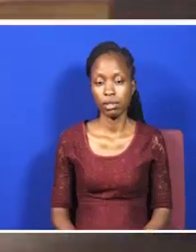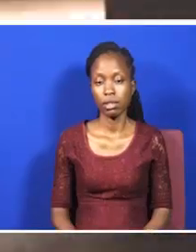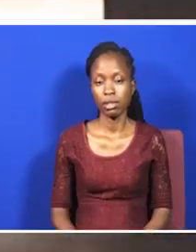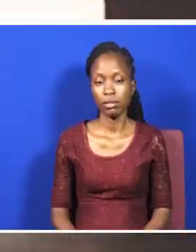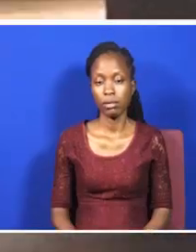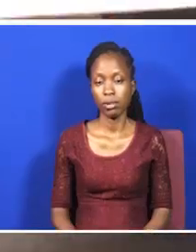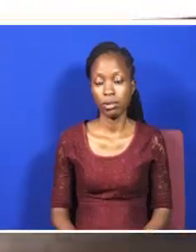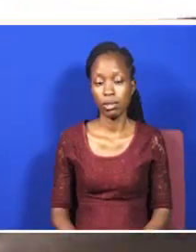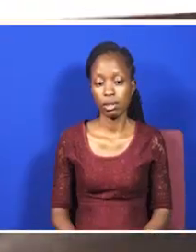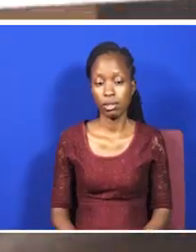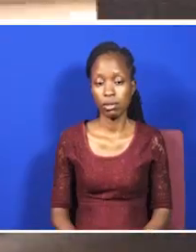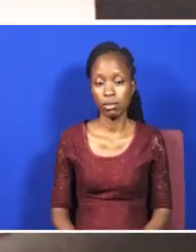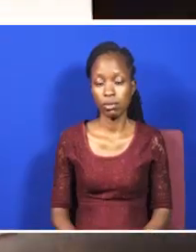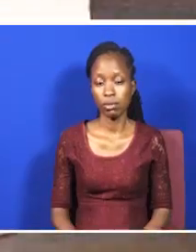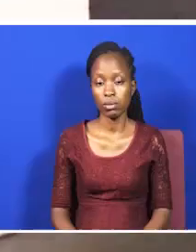along that line.